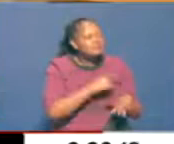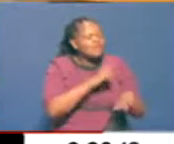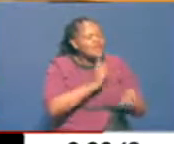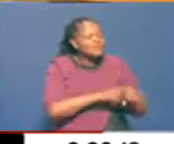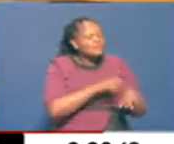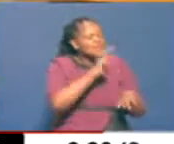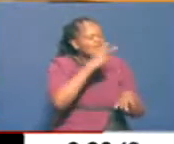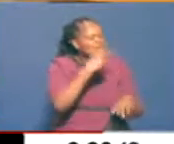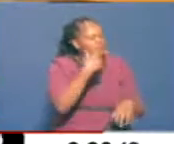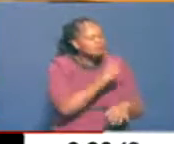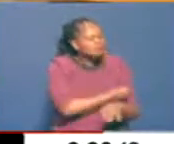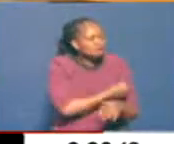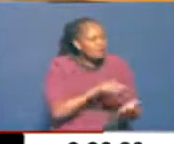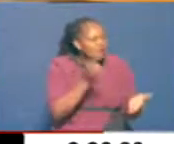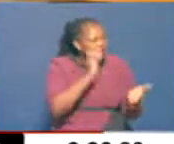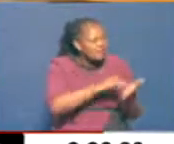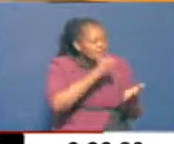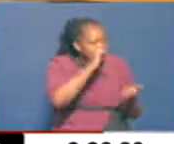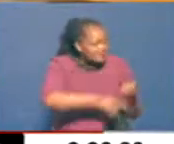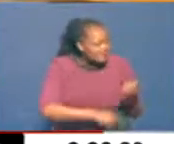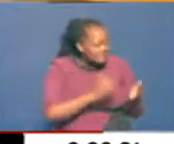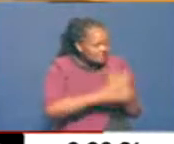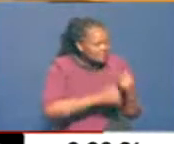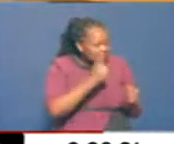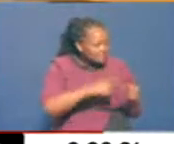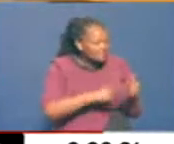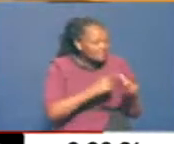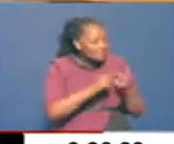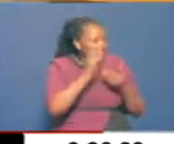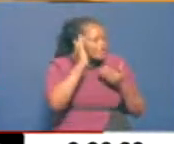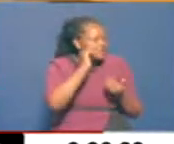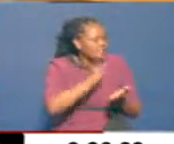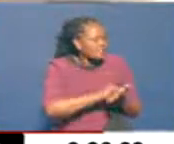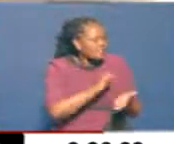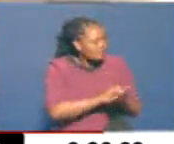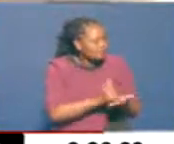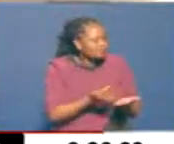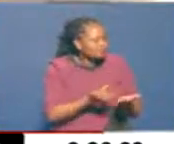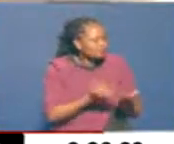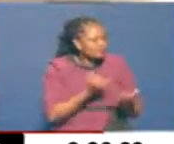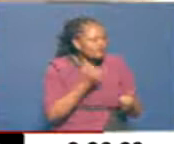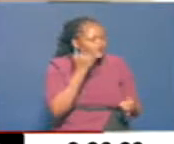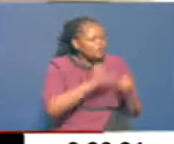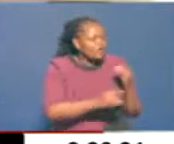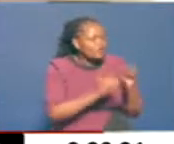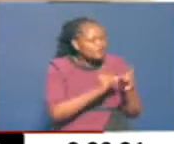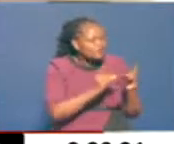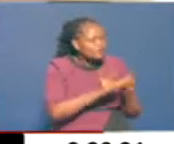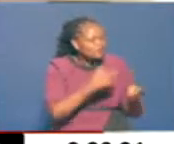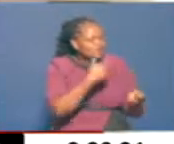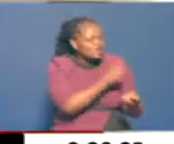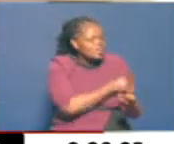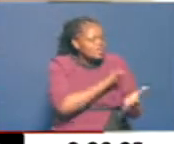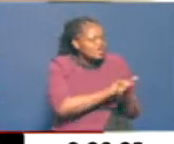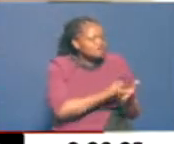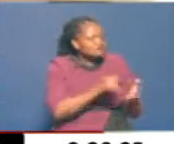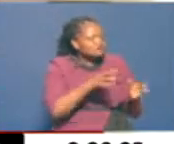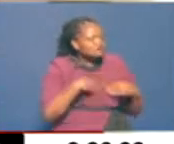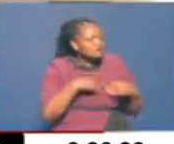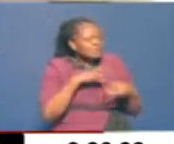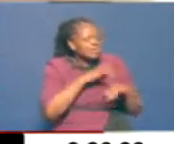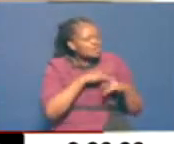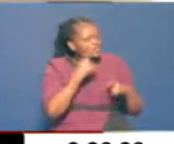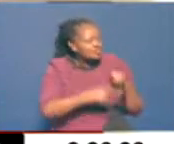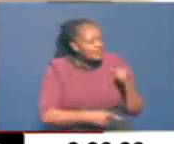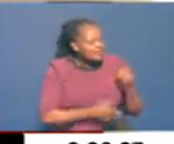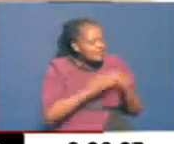doses. Again, this month, at the end of this month, we expect expiry of some of the doses that we received early this year. Mm-hmm. Maybe,